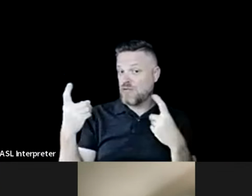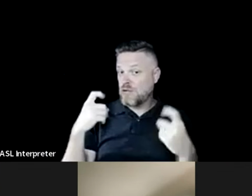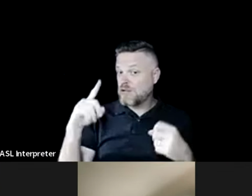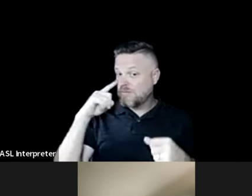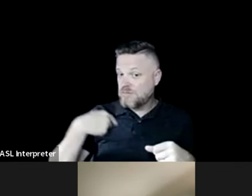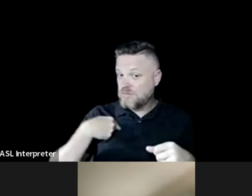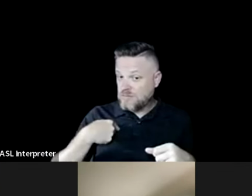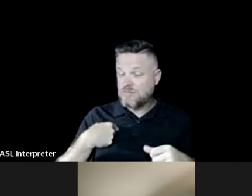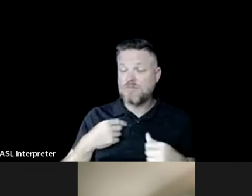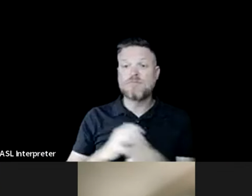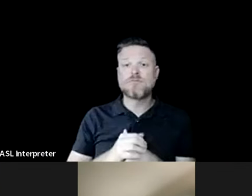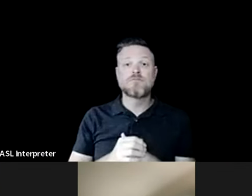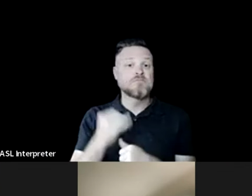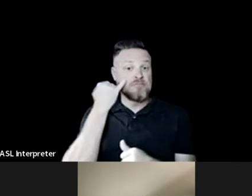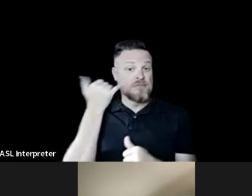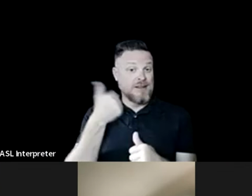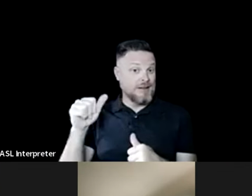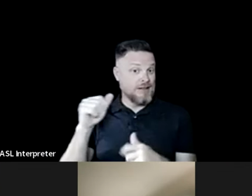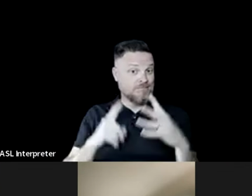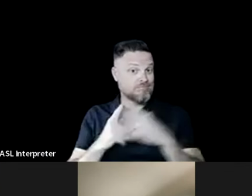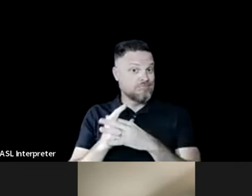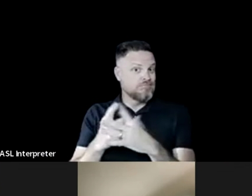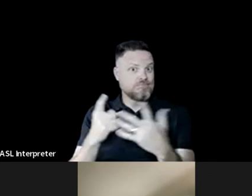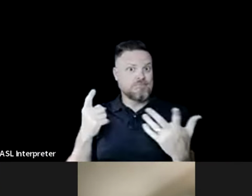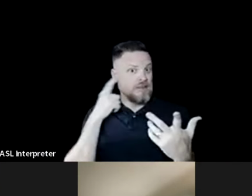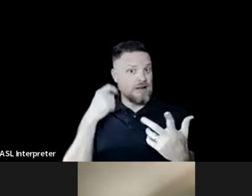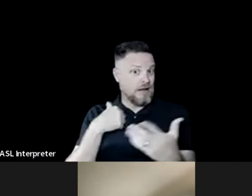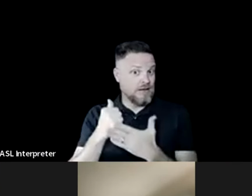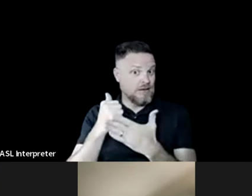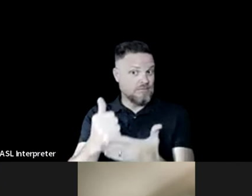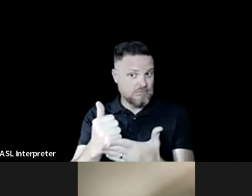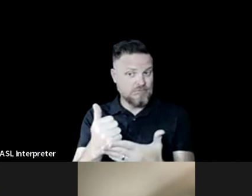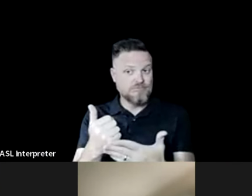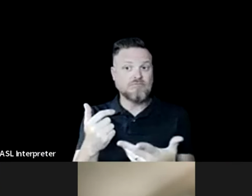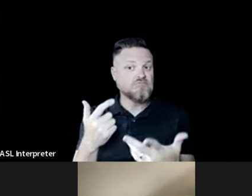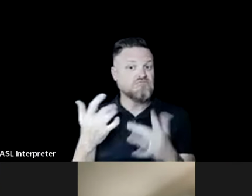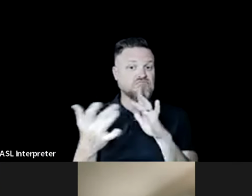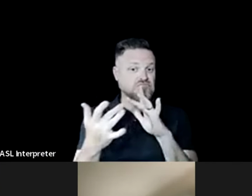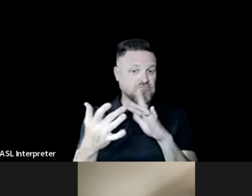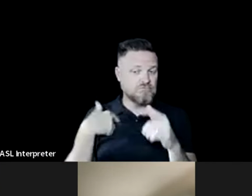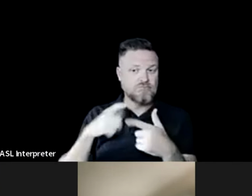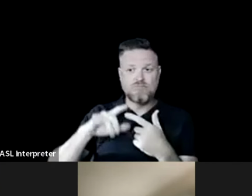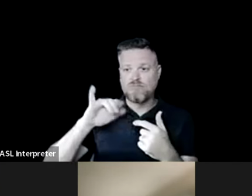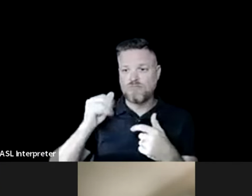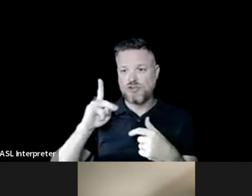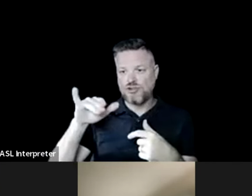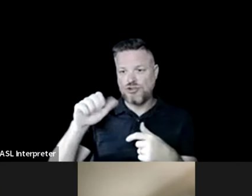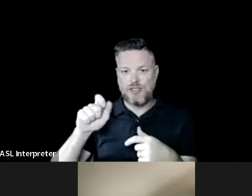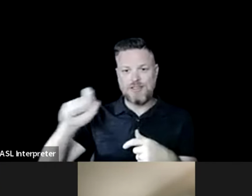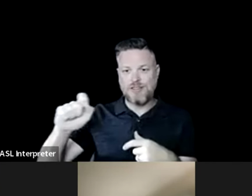or anything that I can do to help, you can reach me at